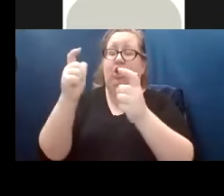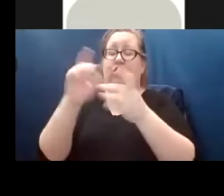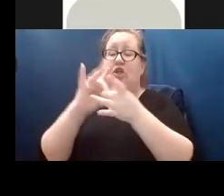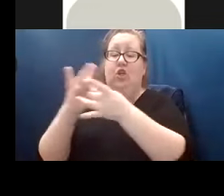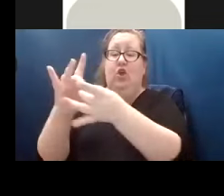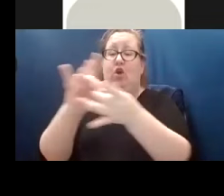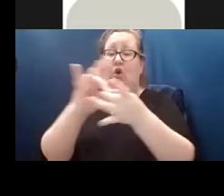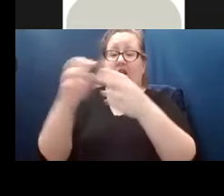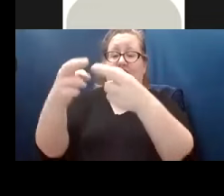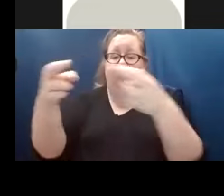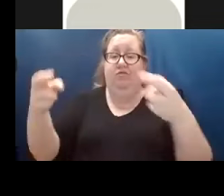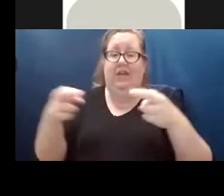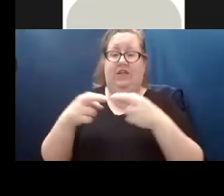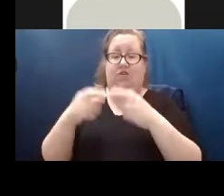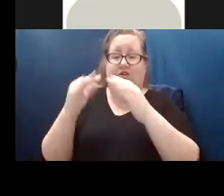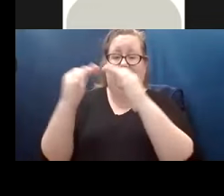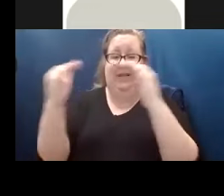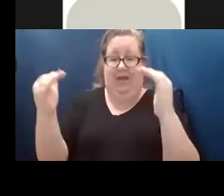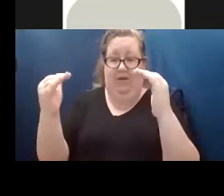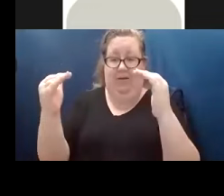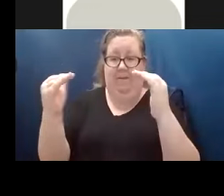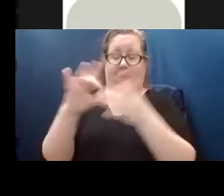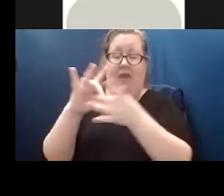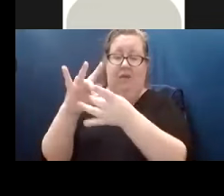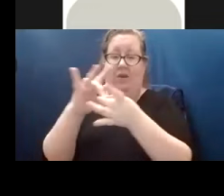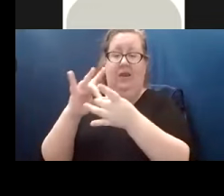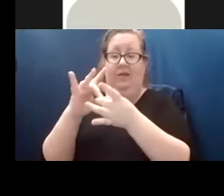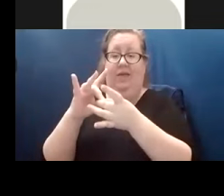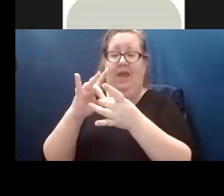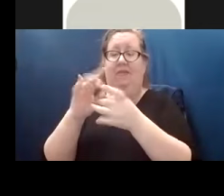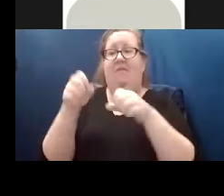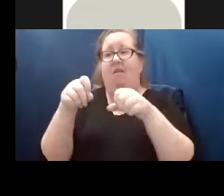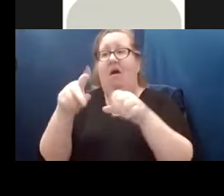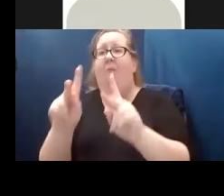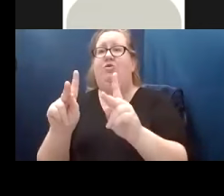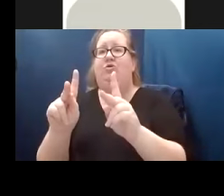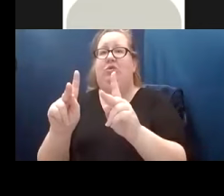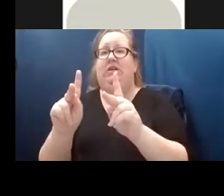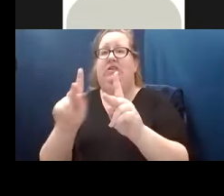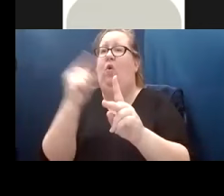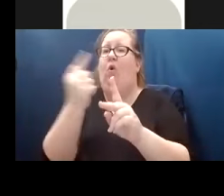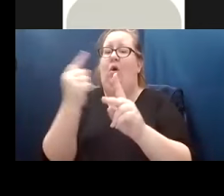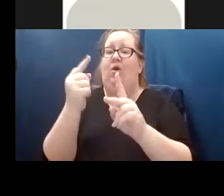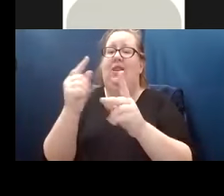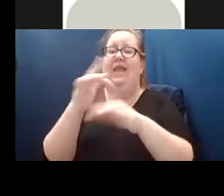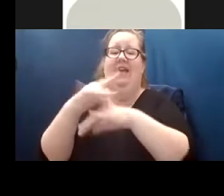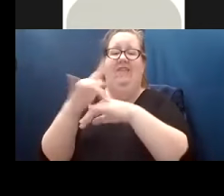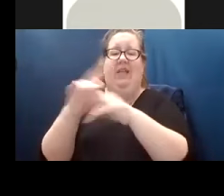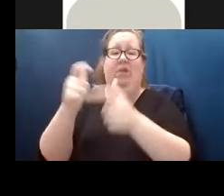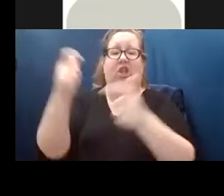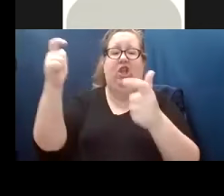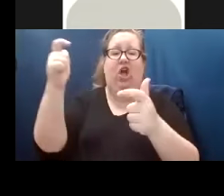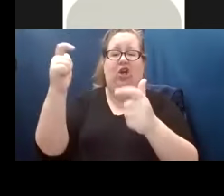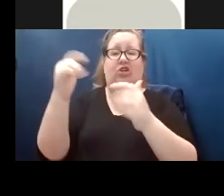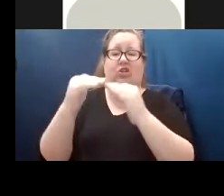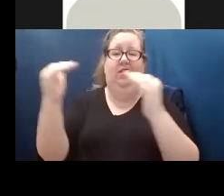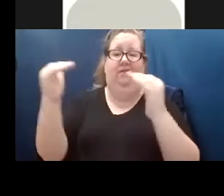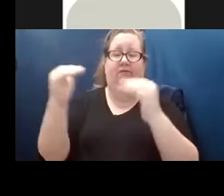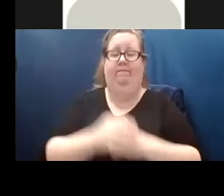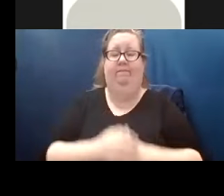regional scale and unlocking opportunities that are really only available at that larger scale of